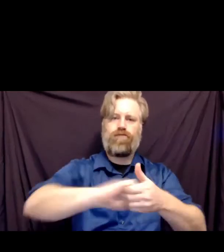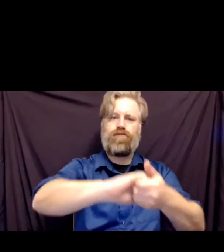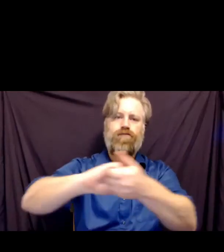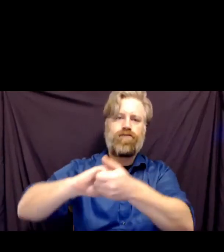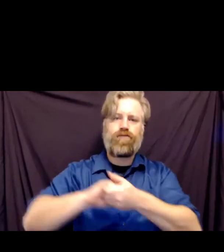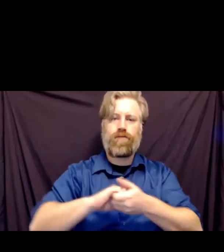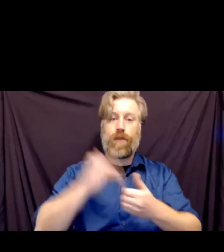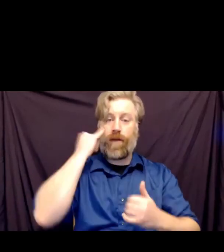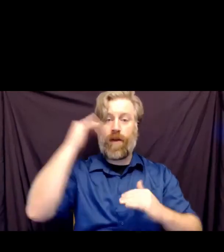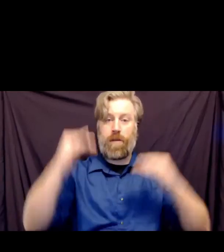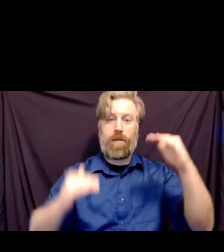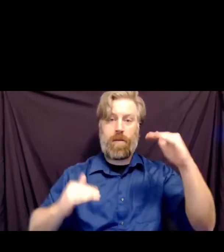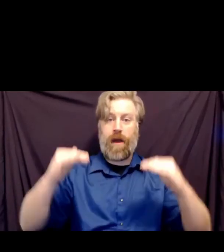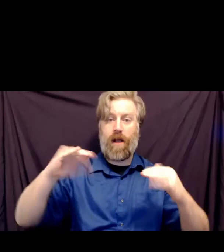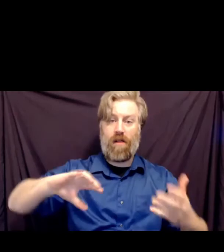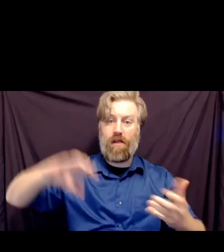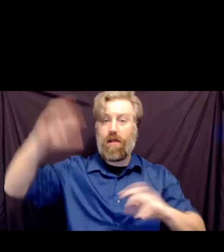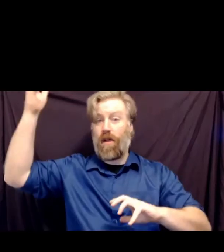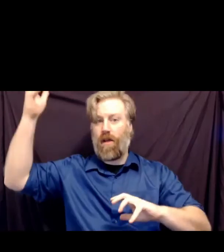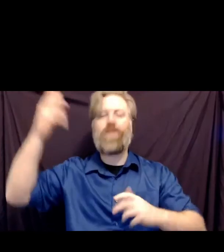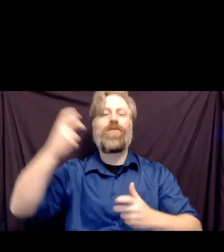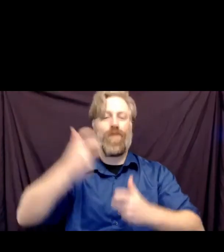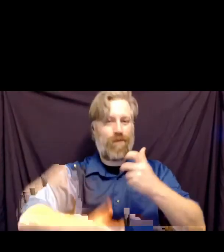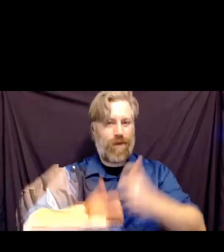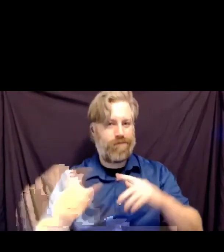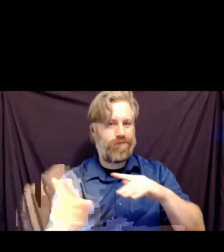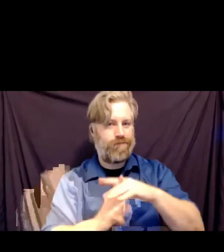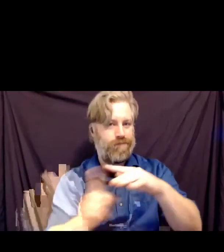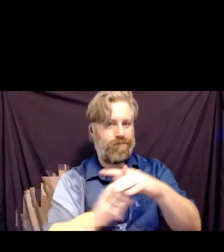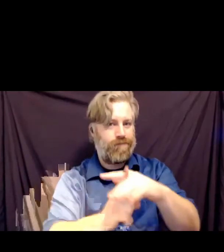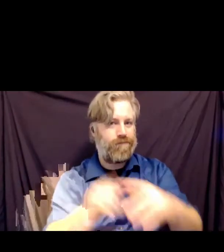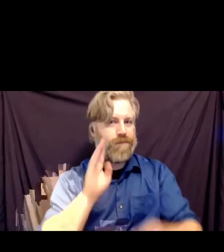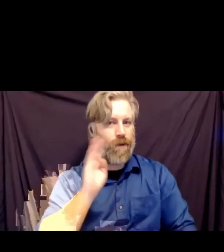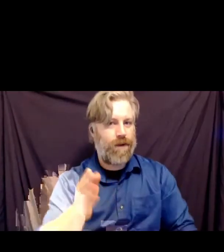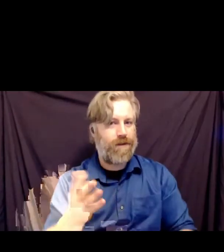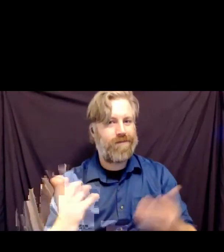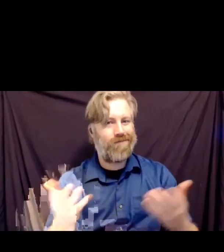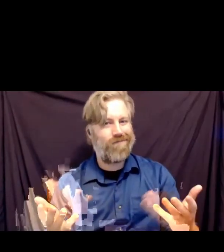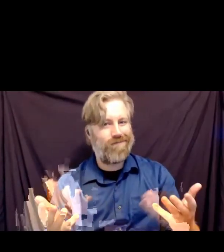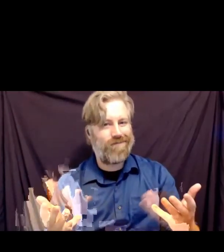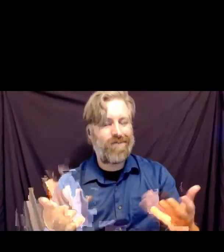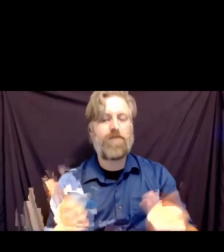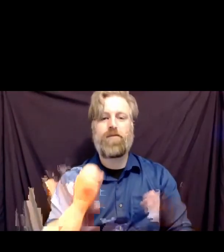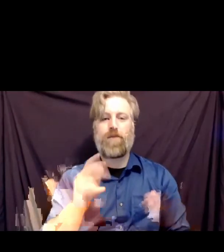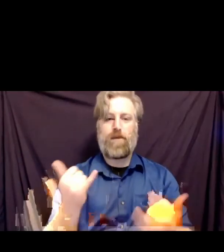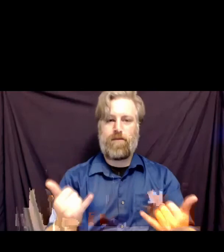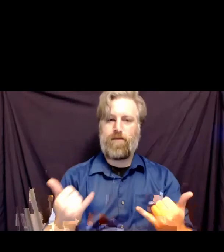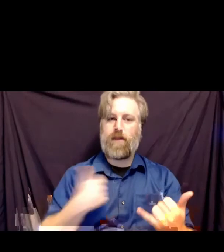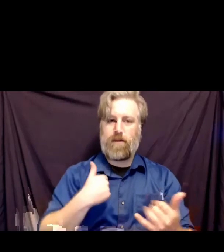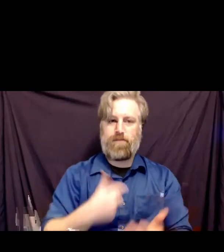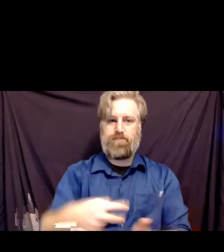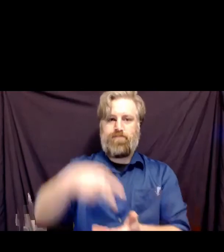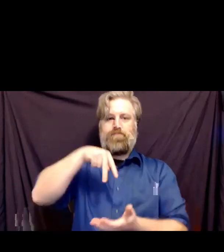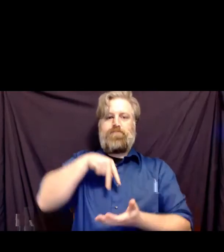balance, that's when problems occur. So I'm going to step back now. And I'm going to just show